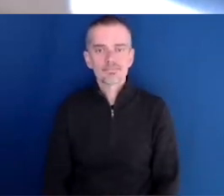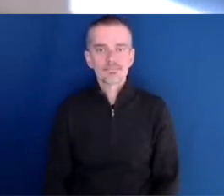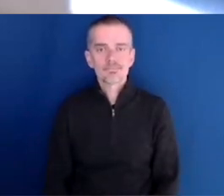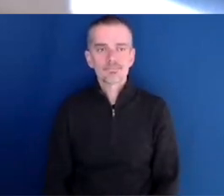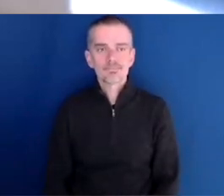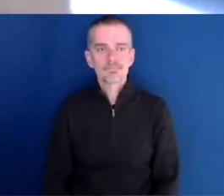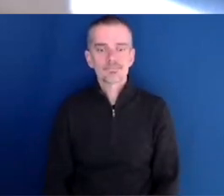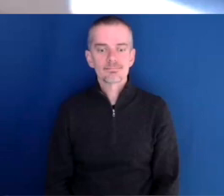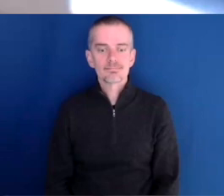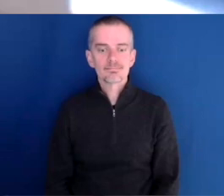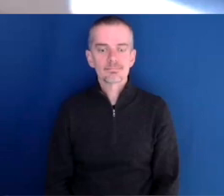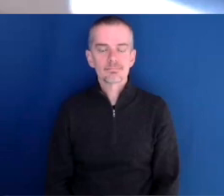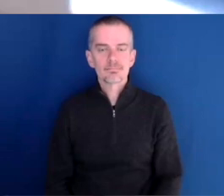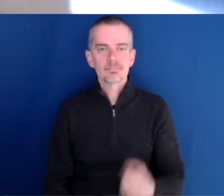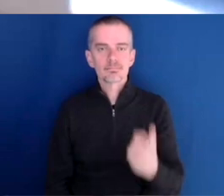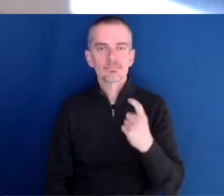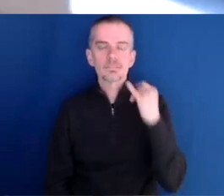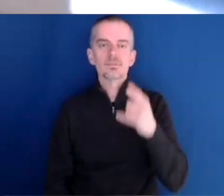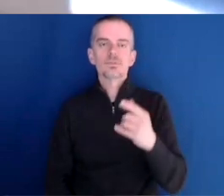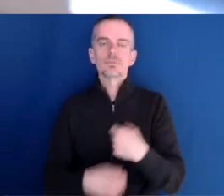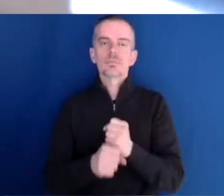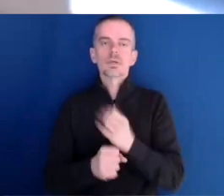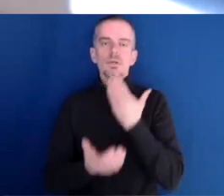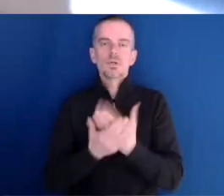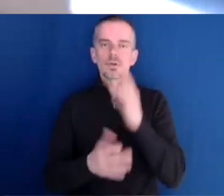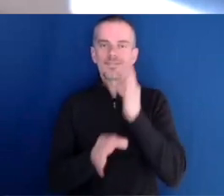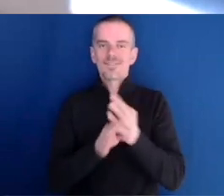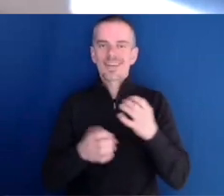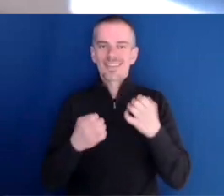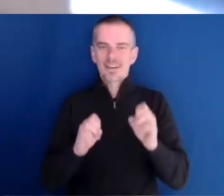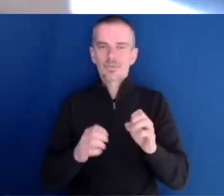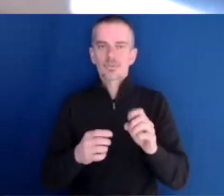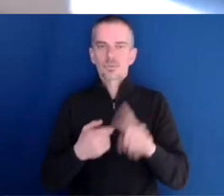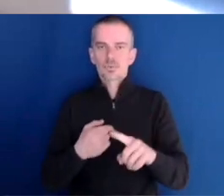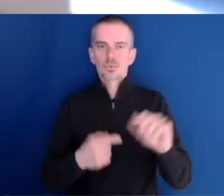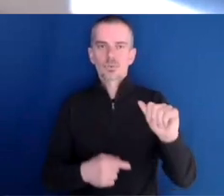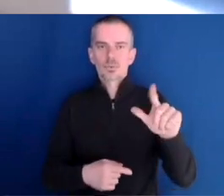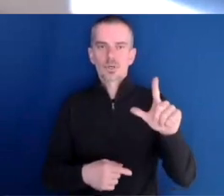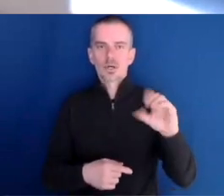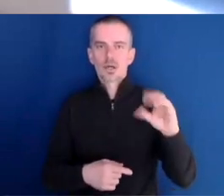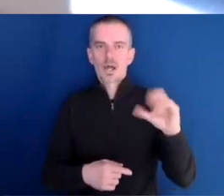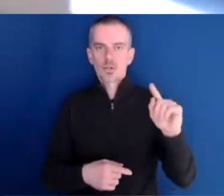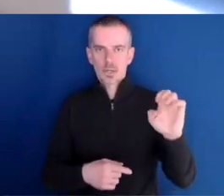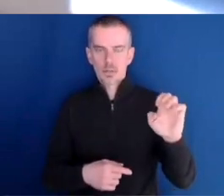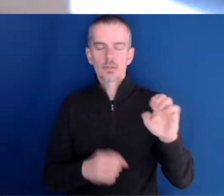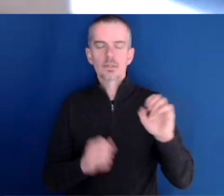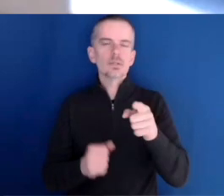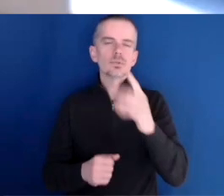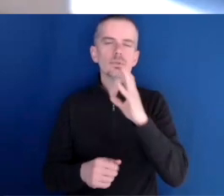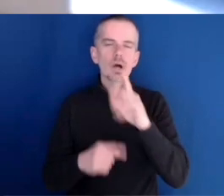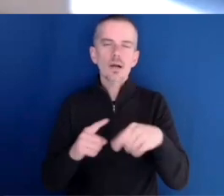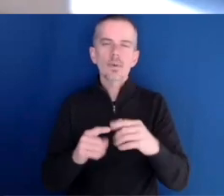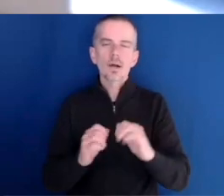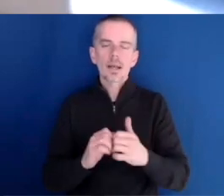If you make a good faith effort to allocate can you speak to how a